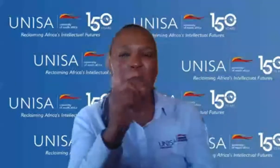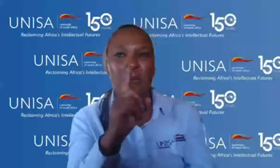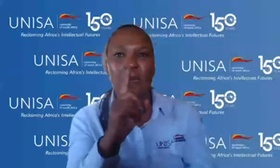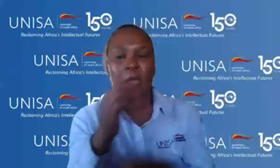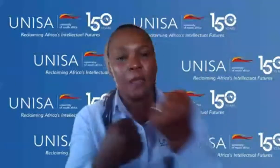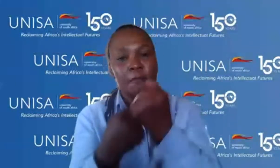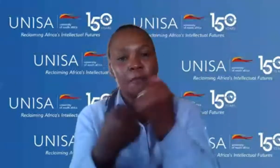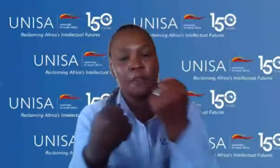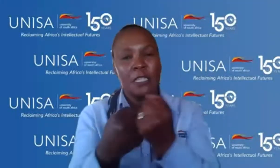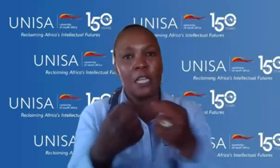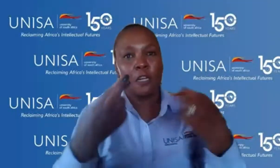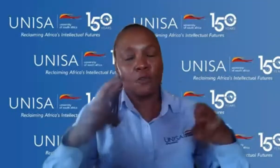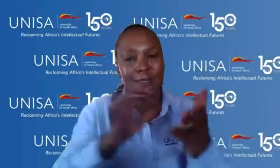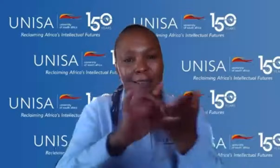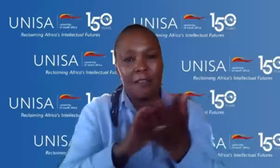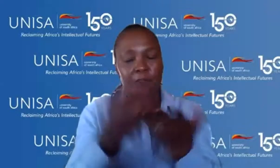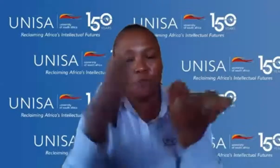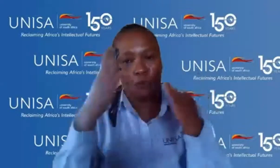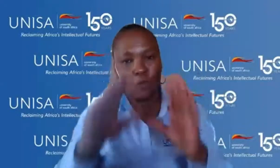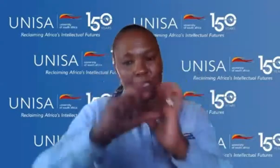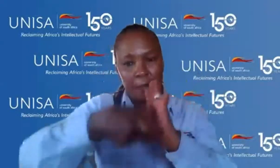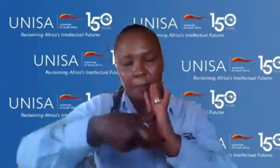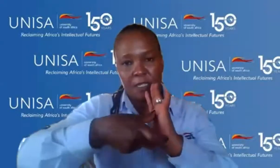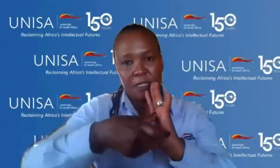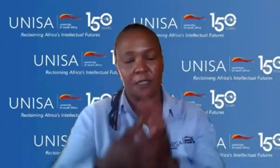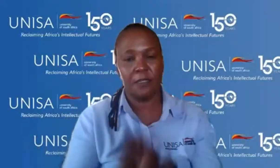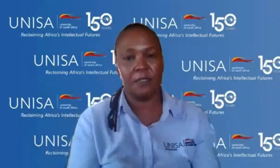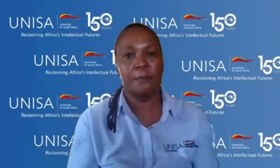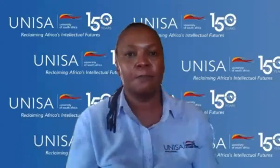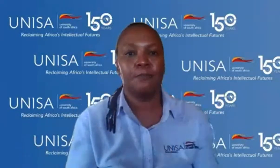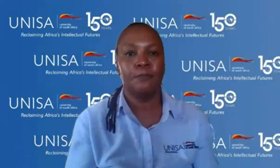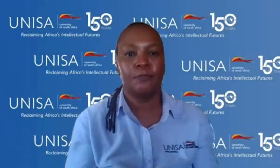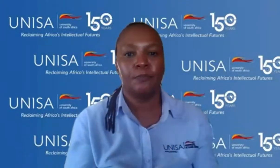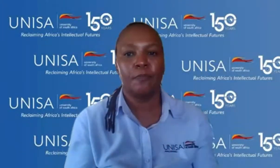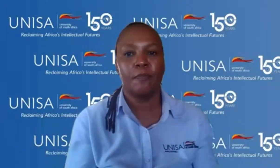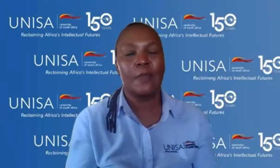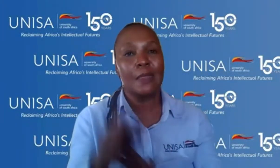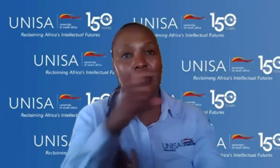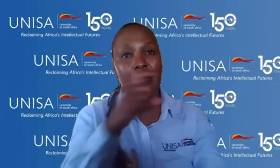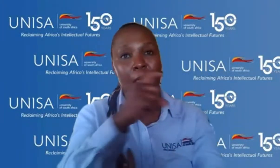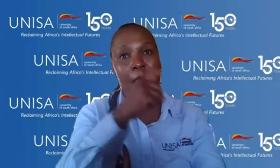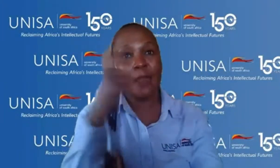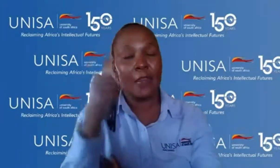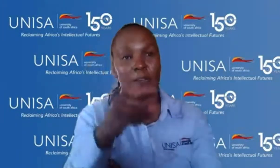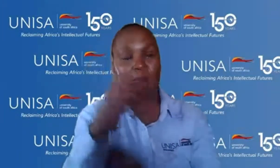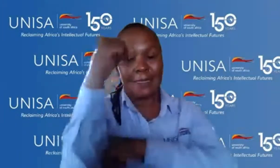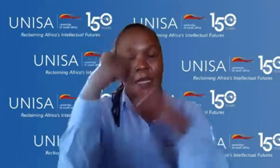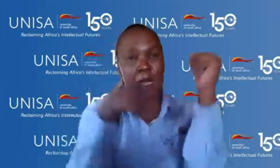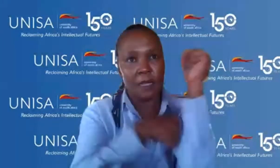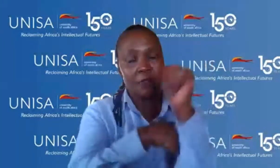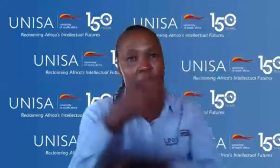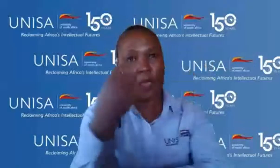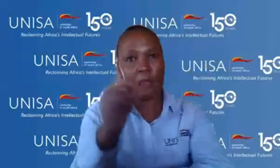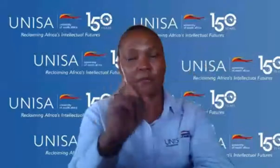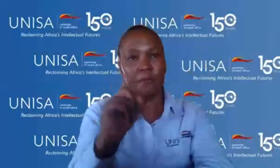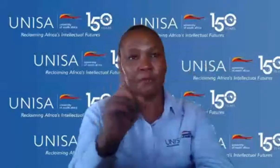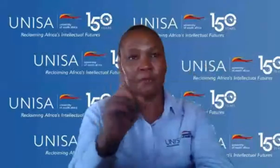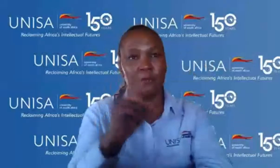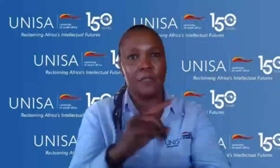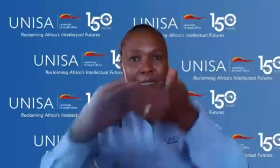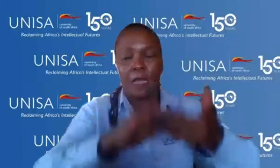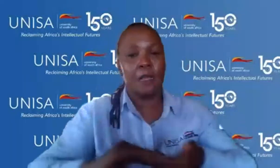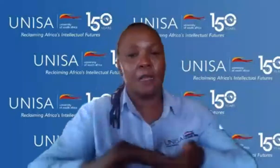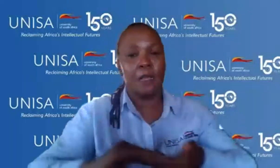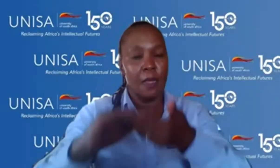and Resource Center for Students with Disabilities. The name of the structure that we have is Association